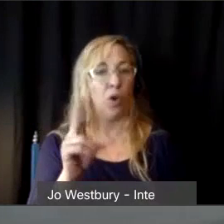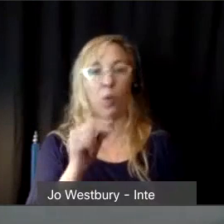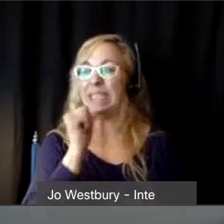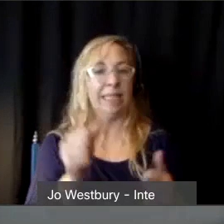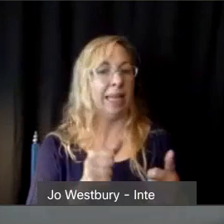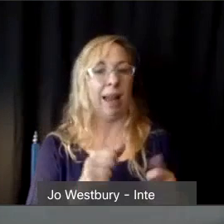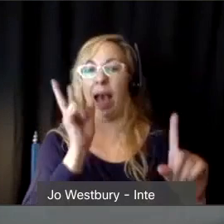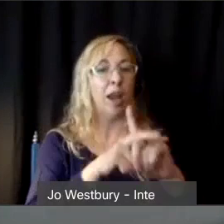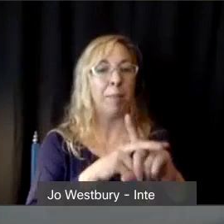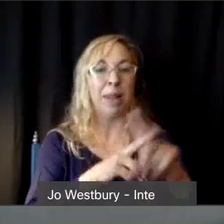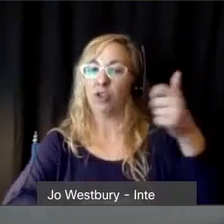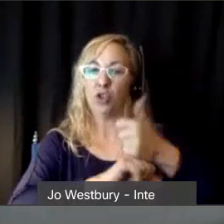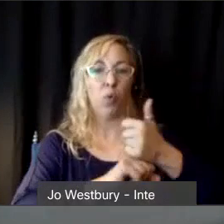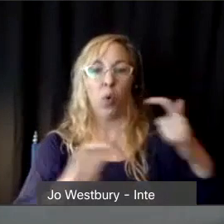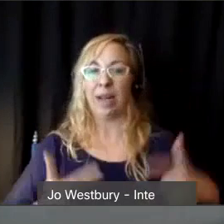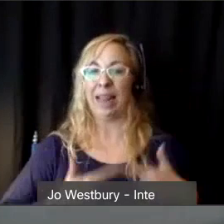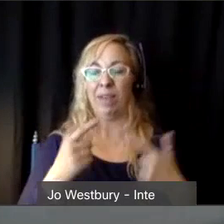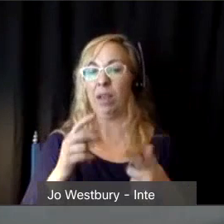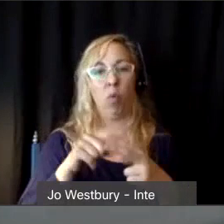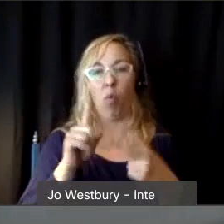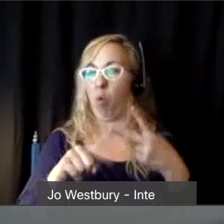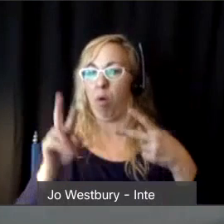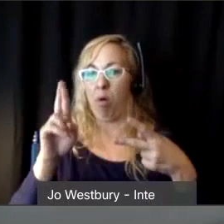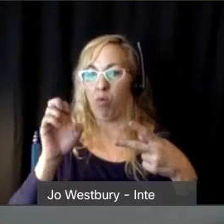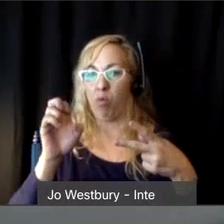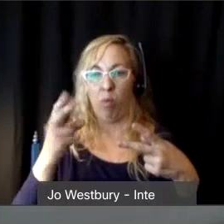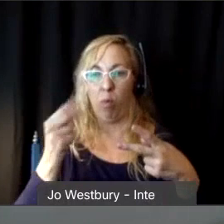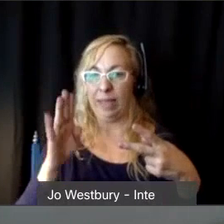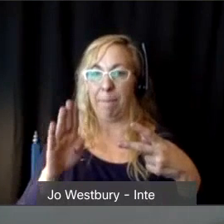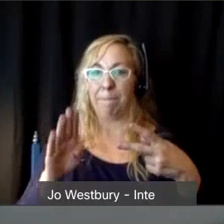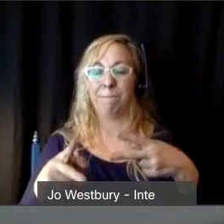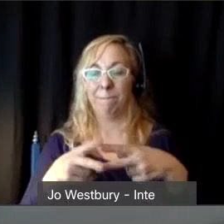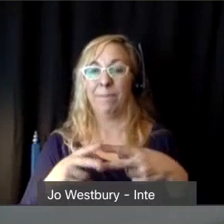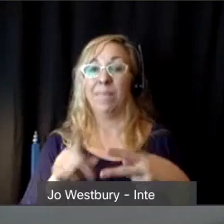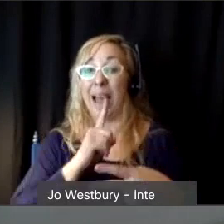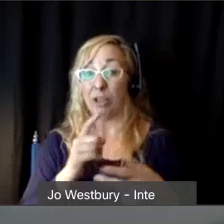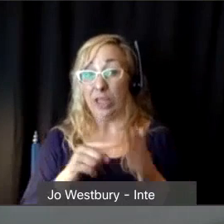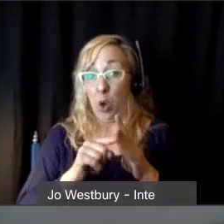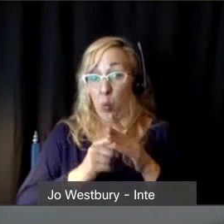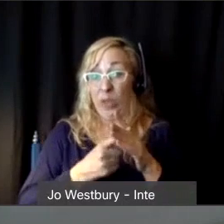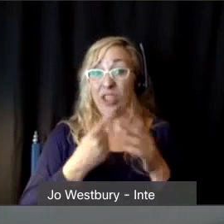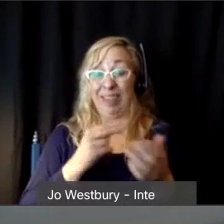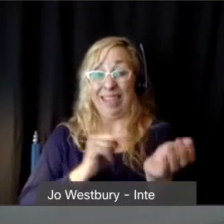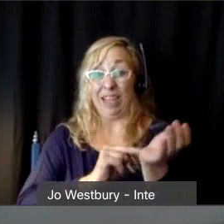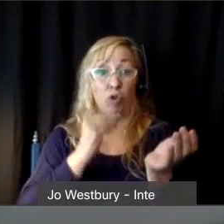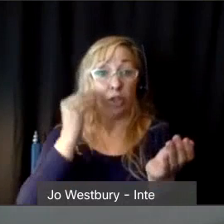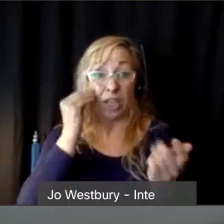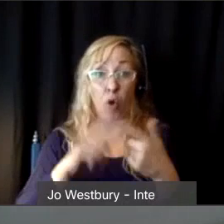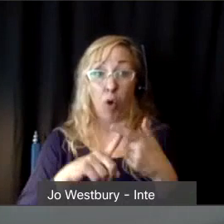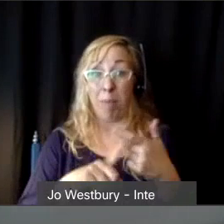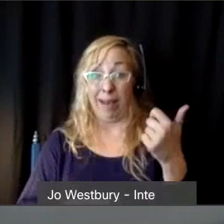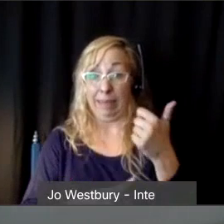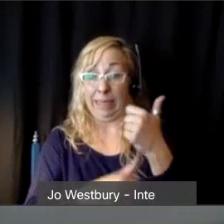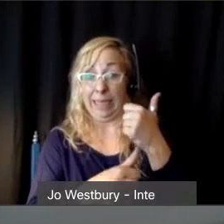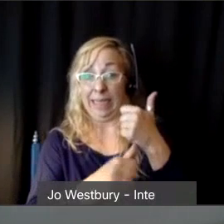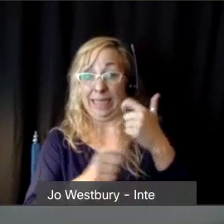correct. In fact, the original guidance said nursing home and assisted living facility. And that's the reason we just got the